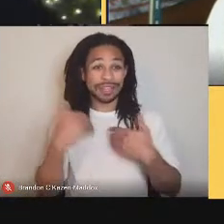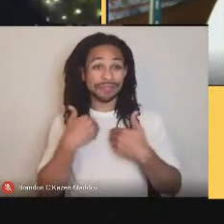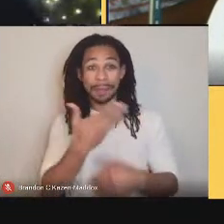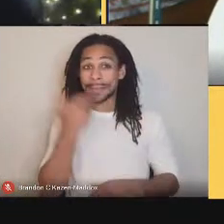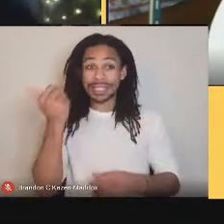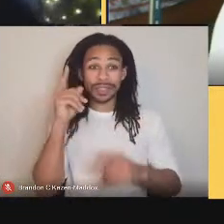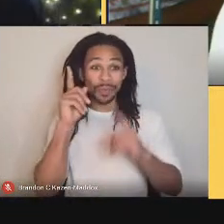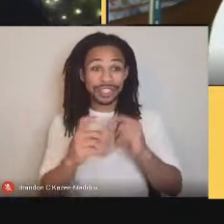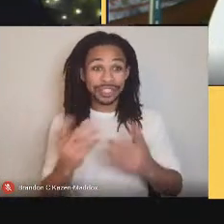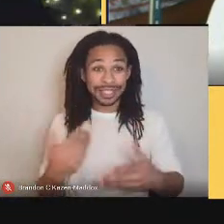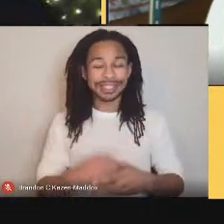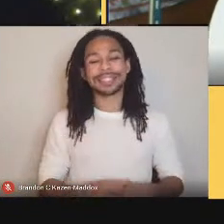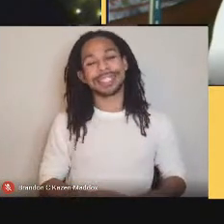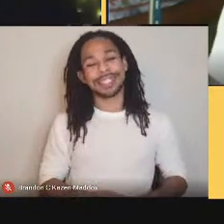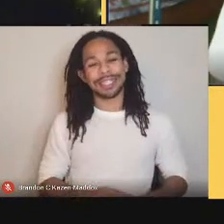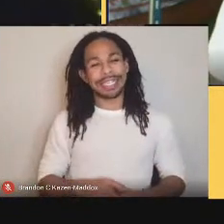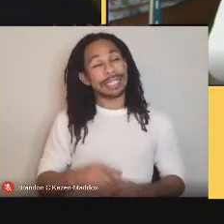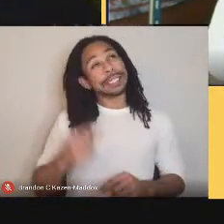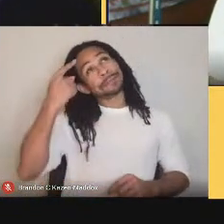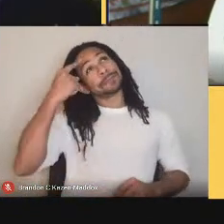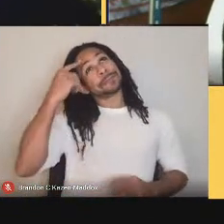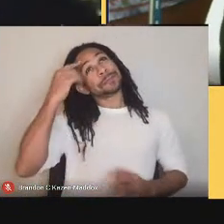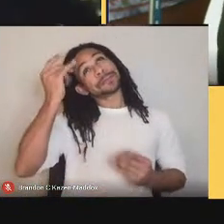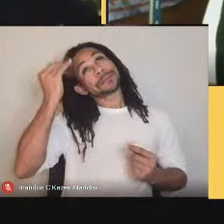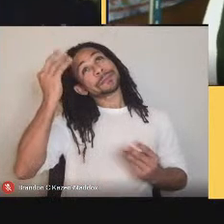No, please, just it's.